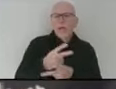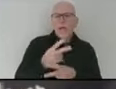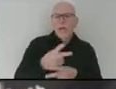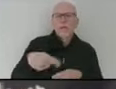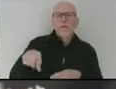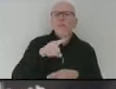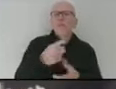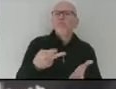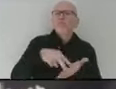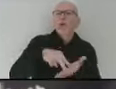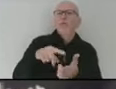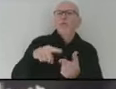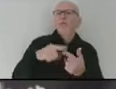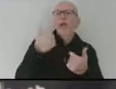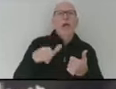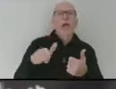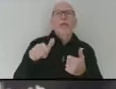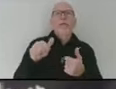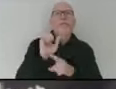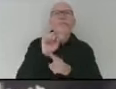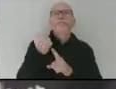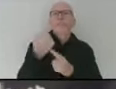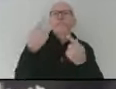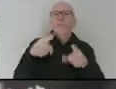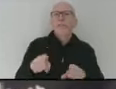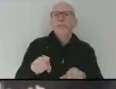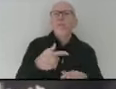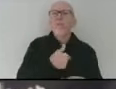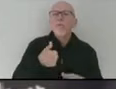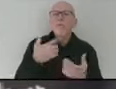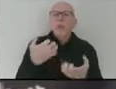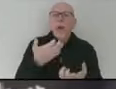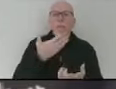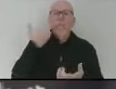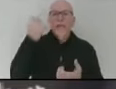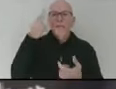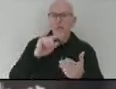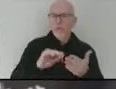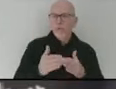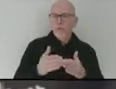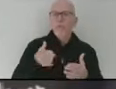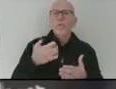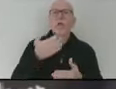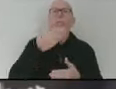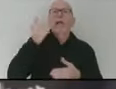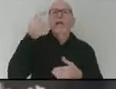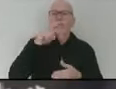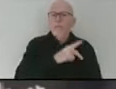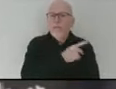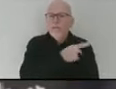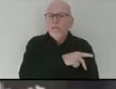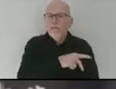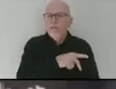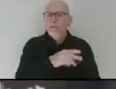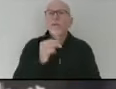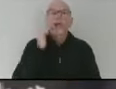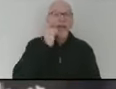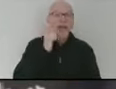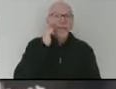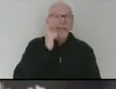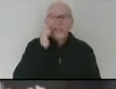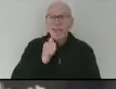that we rise to the occasion. We want the very, very best for our communities and the patients that we serve. And day in and day